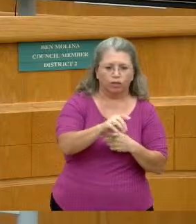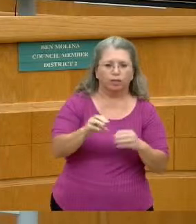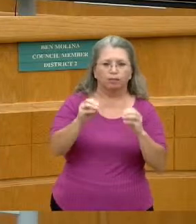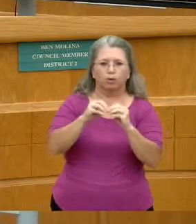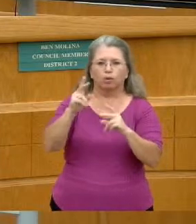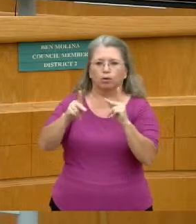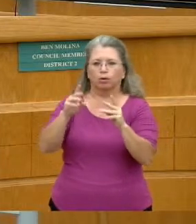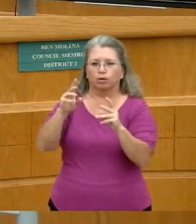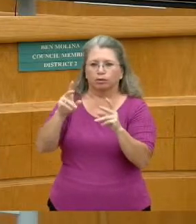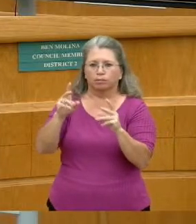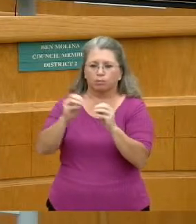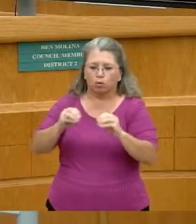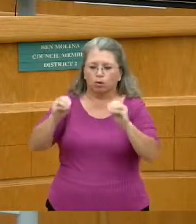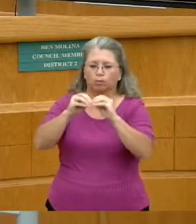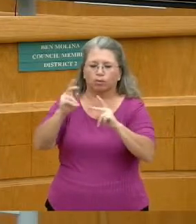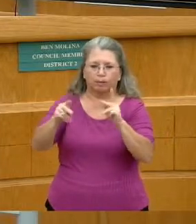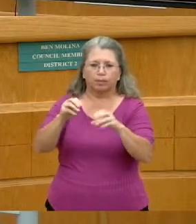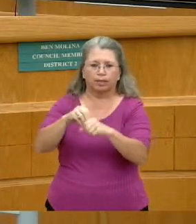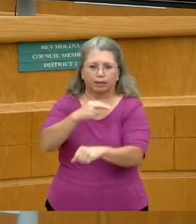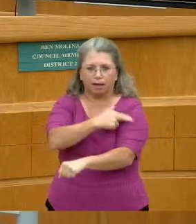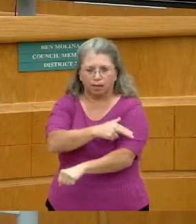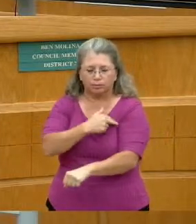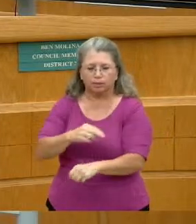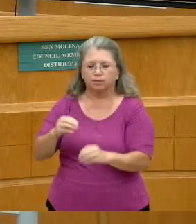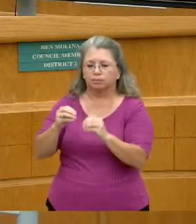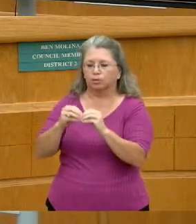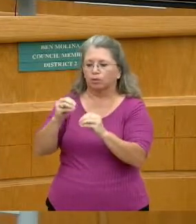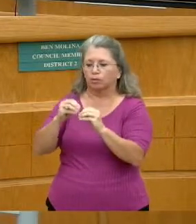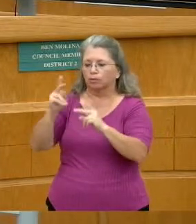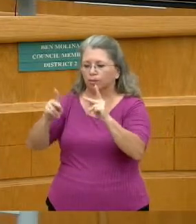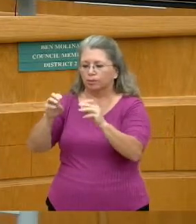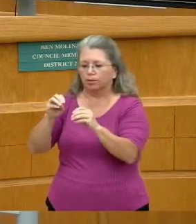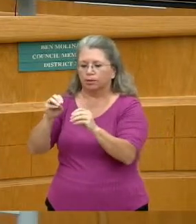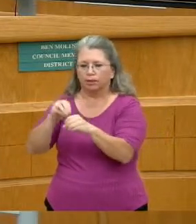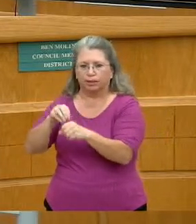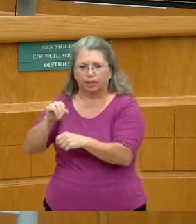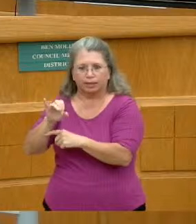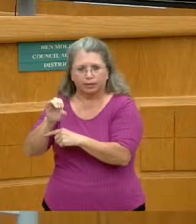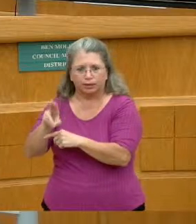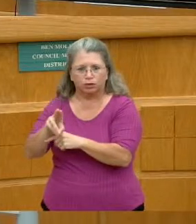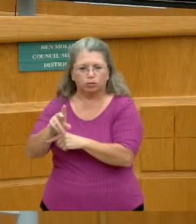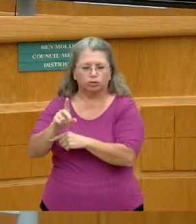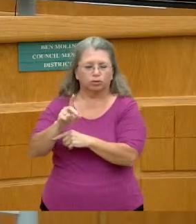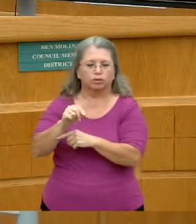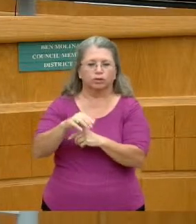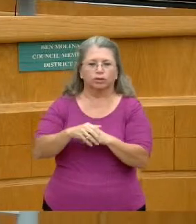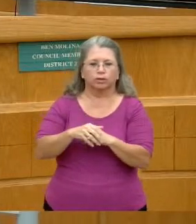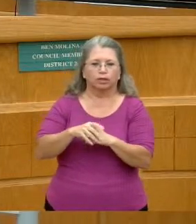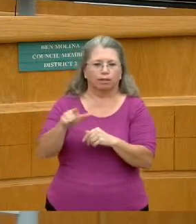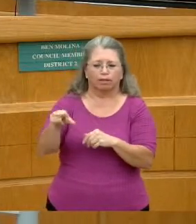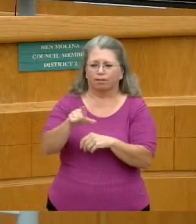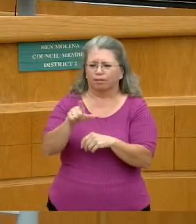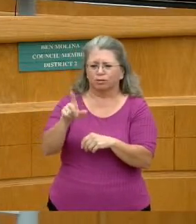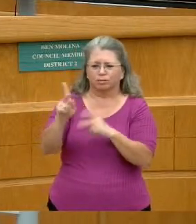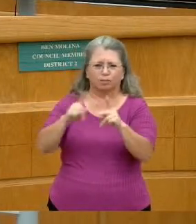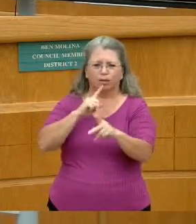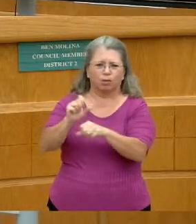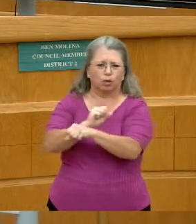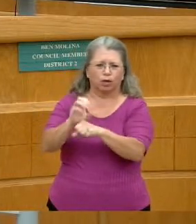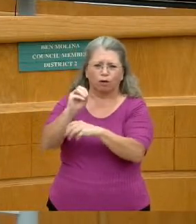as you saw earlier, people at the hospitals are working overtime to help to treat all of us and keep us safe and